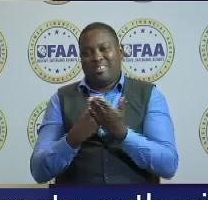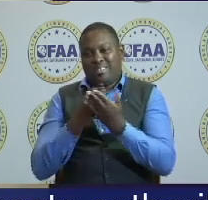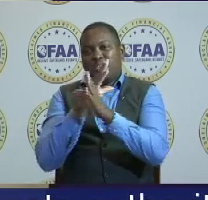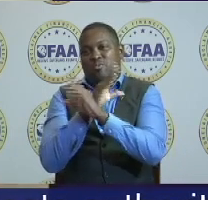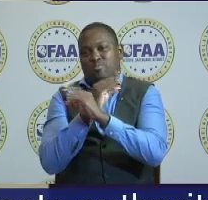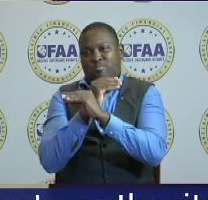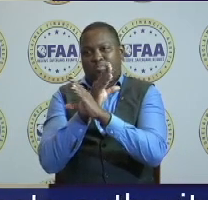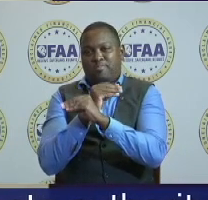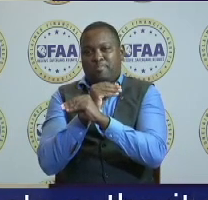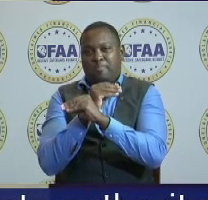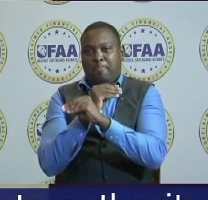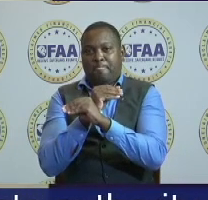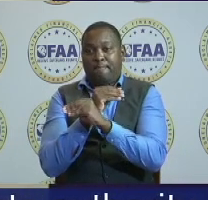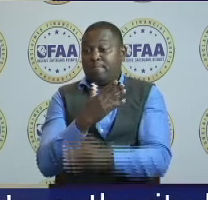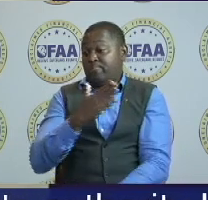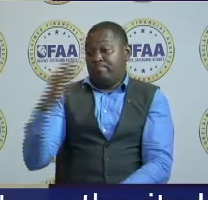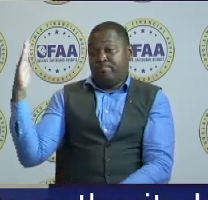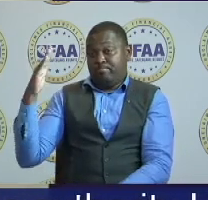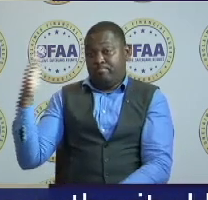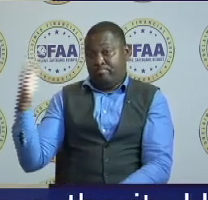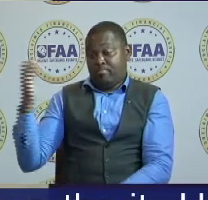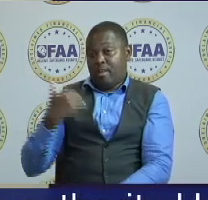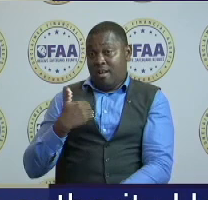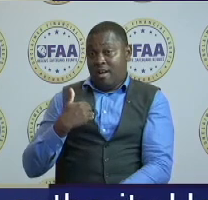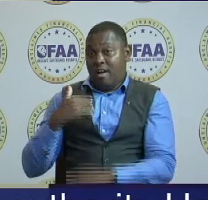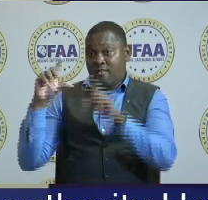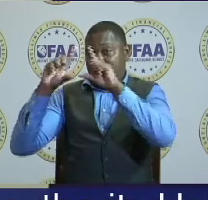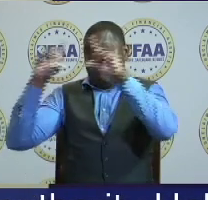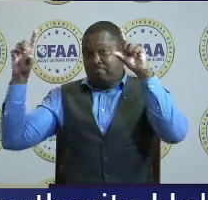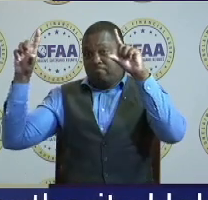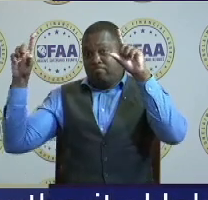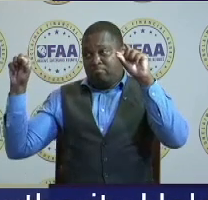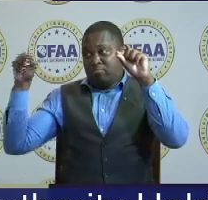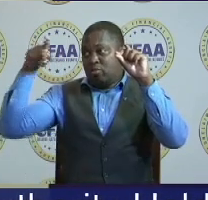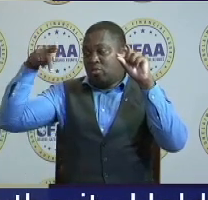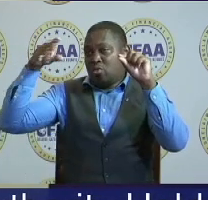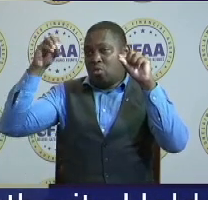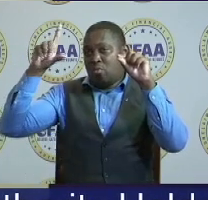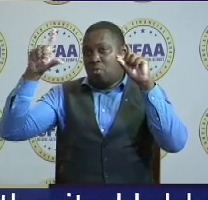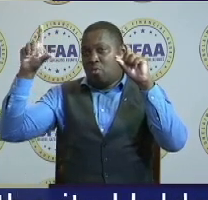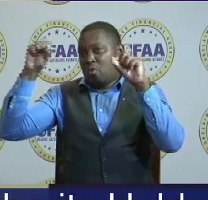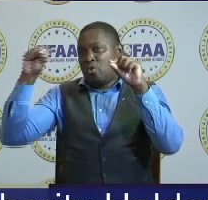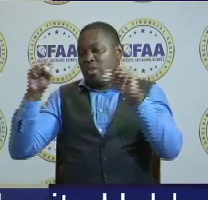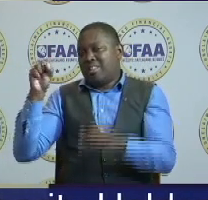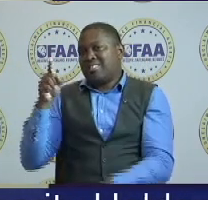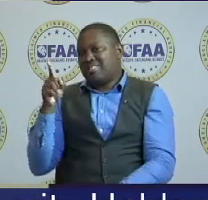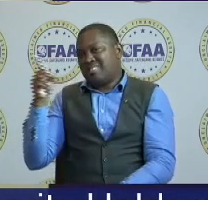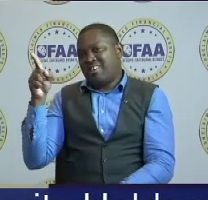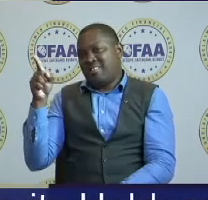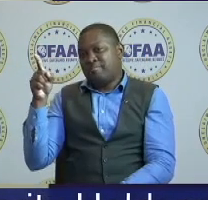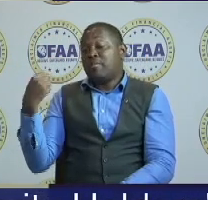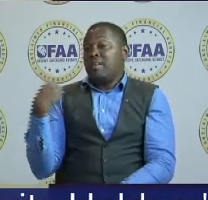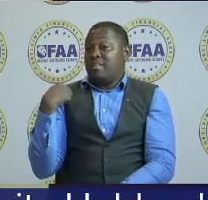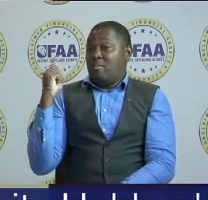on your right side of your screen, we have a tab written polls. That's where you need to go. And the poll, the number one